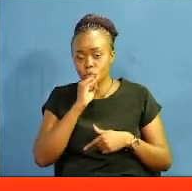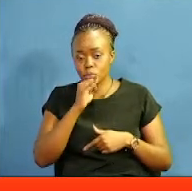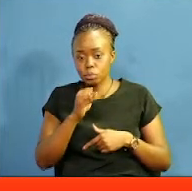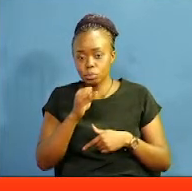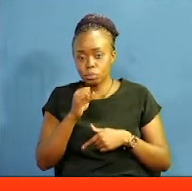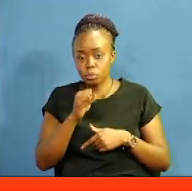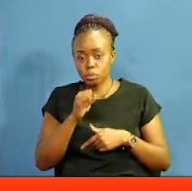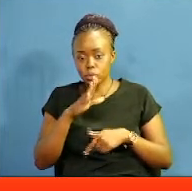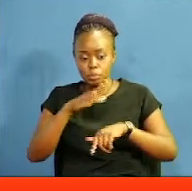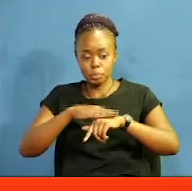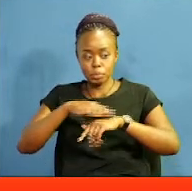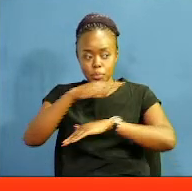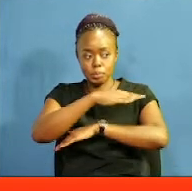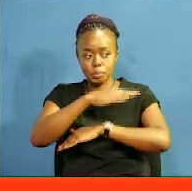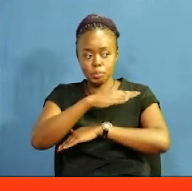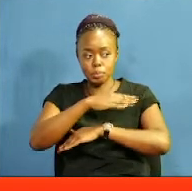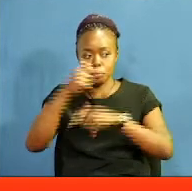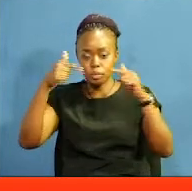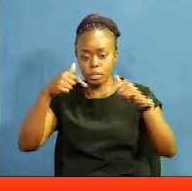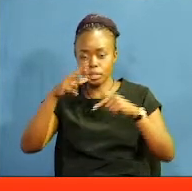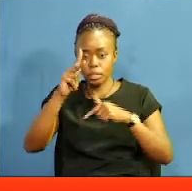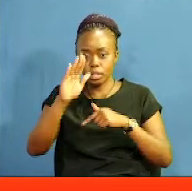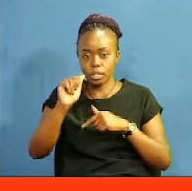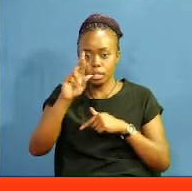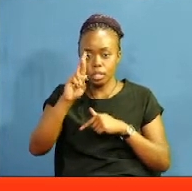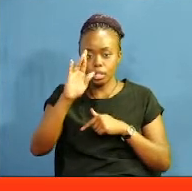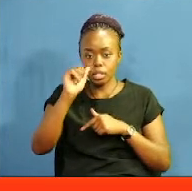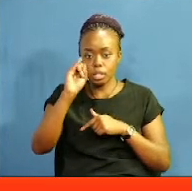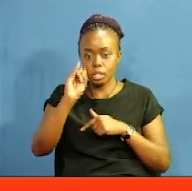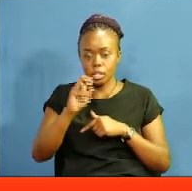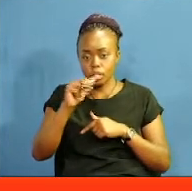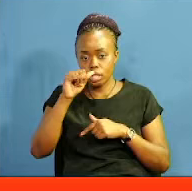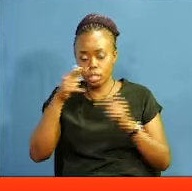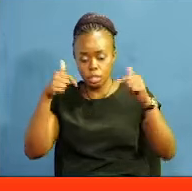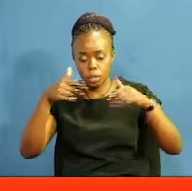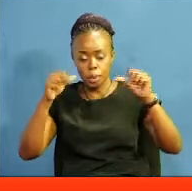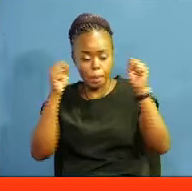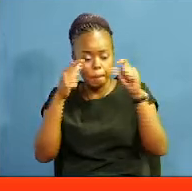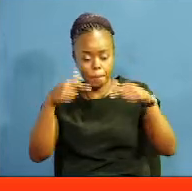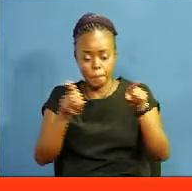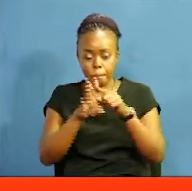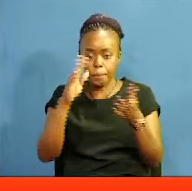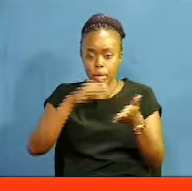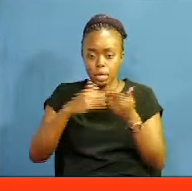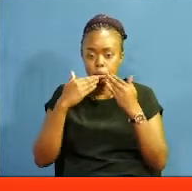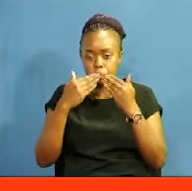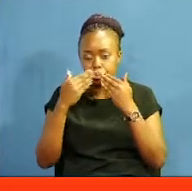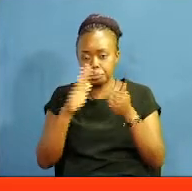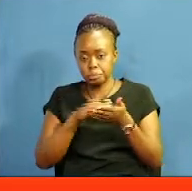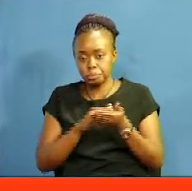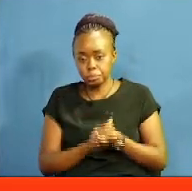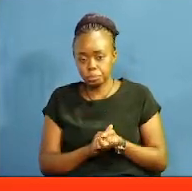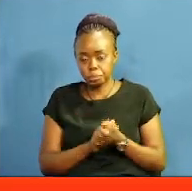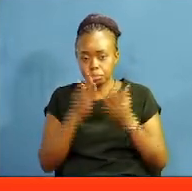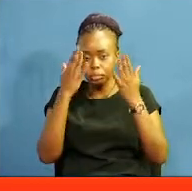Okay, good evening our viewers. This is Karani Ochieng. I'm delighted to be here with you once again. Thank you. All